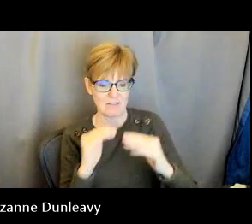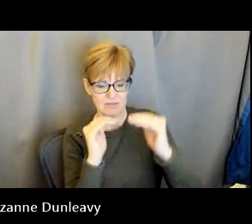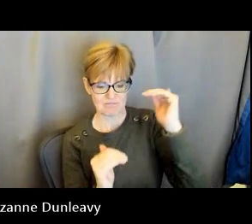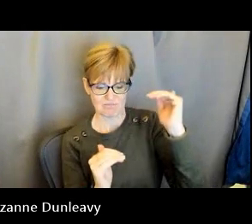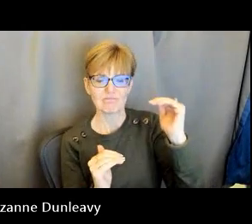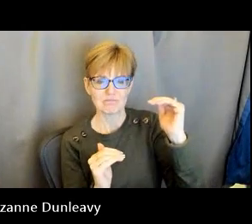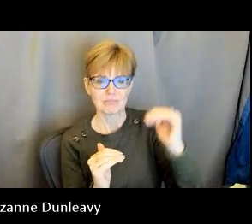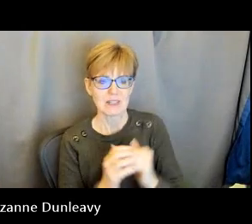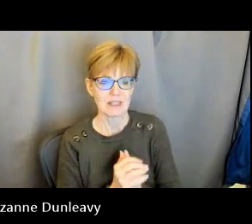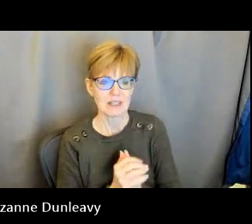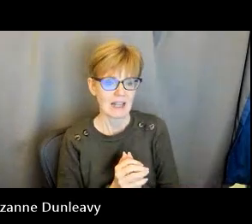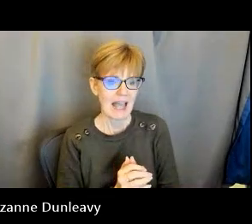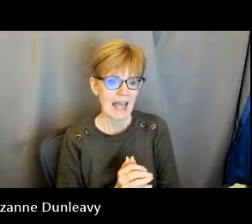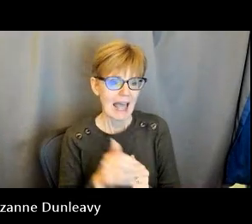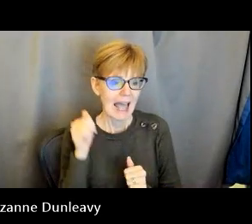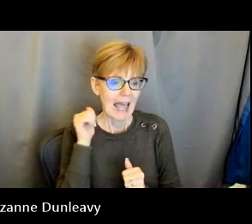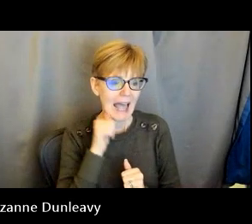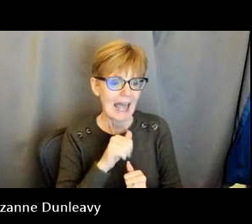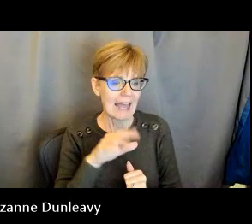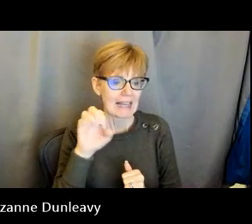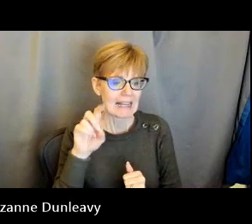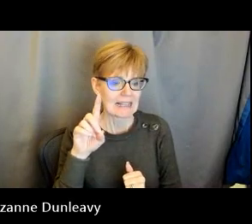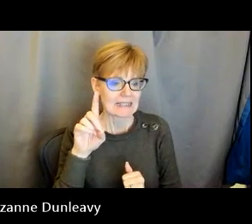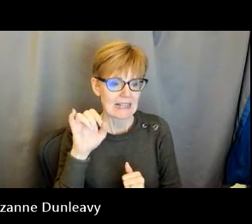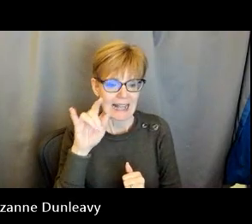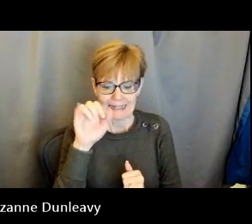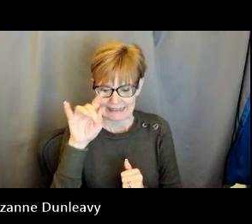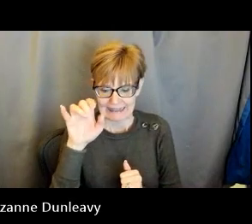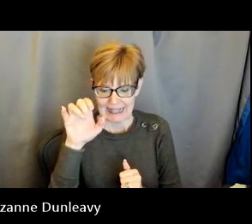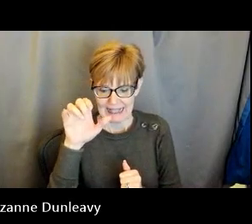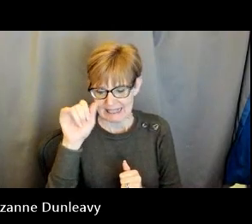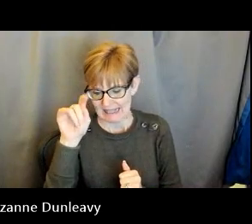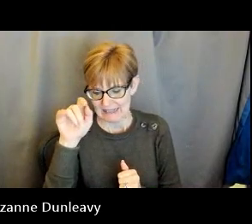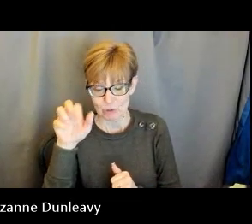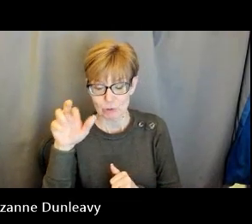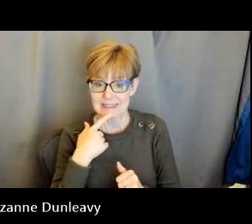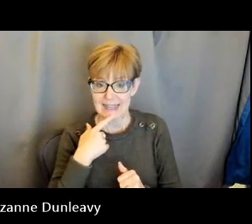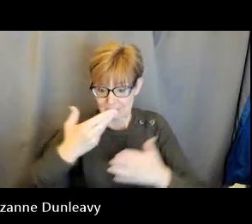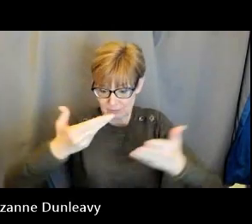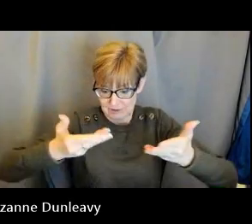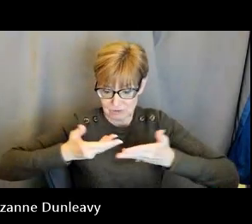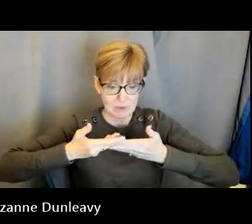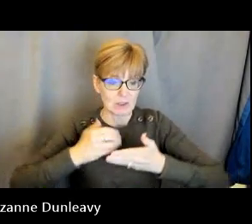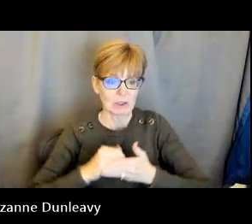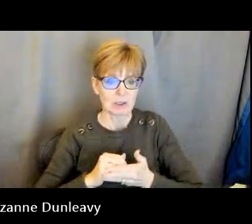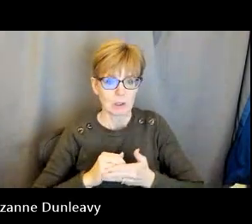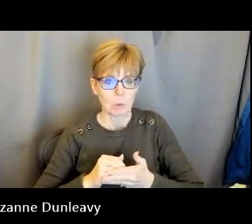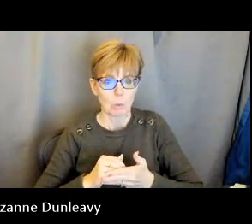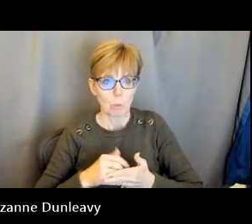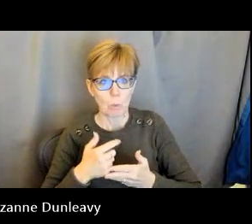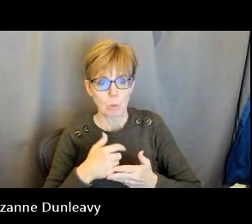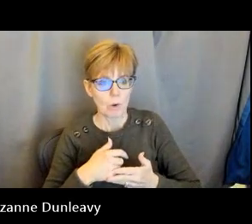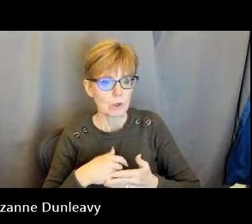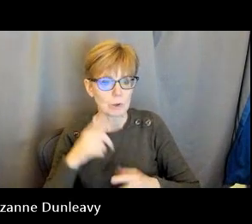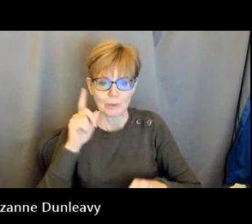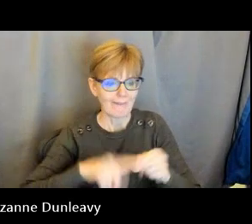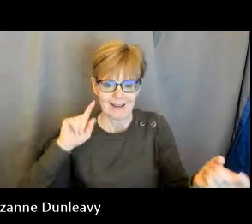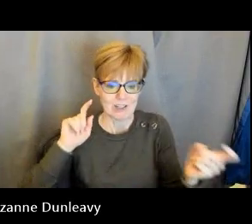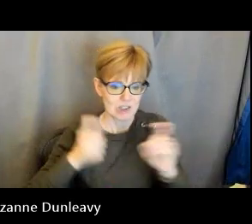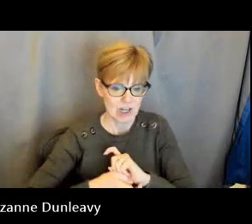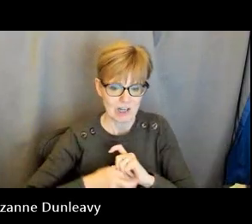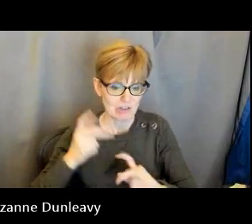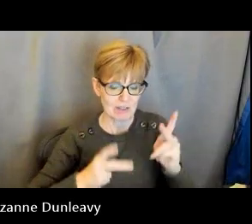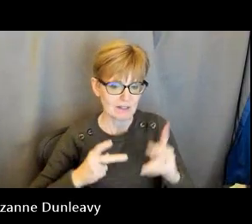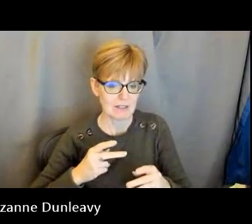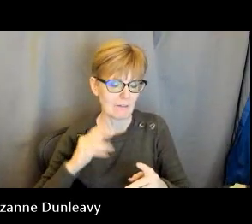introductory remarks, you can't change things that you're unable to or unwilling to see. So focusing on our history helps us